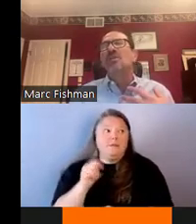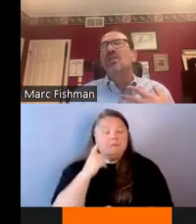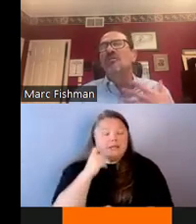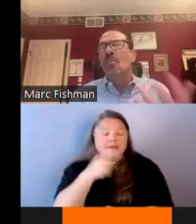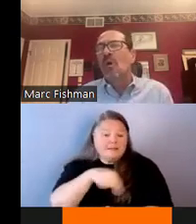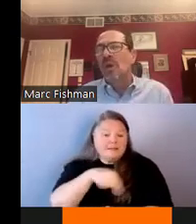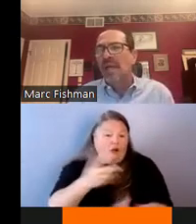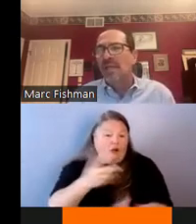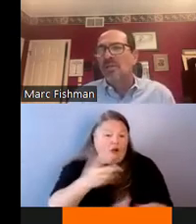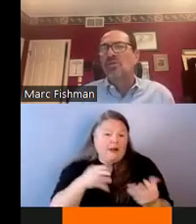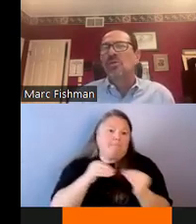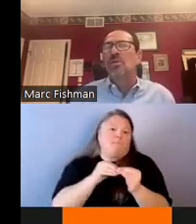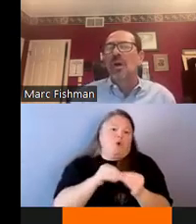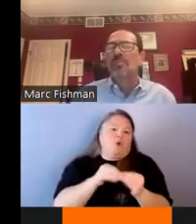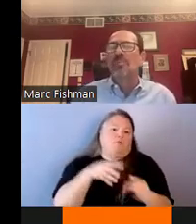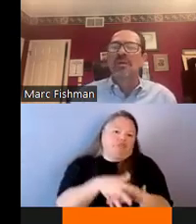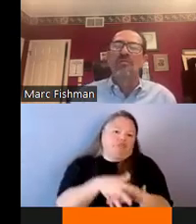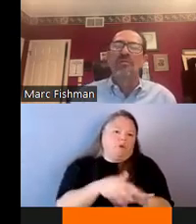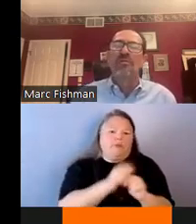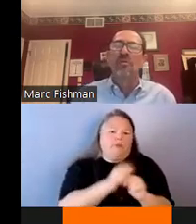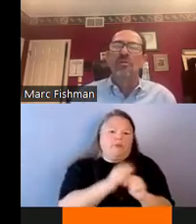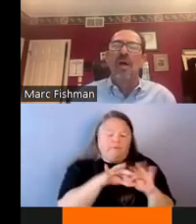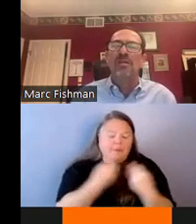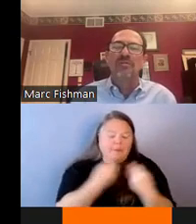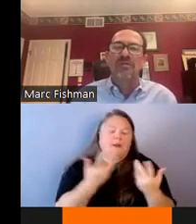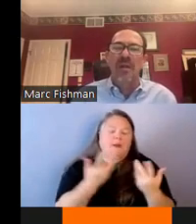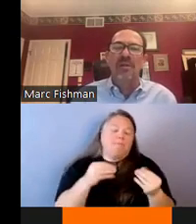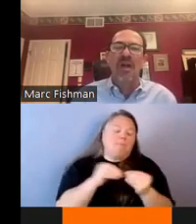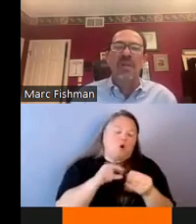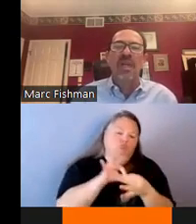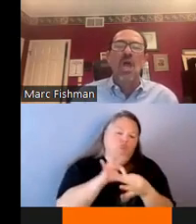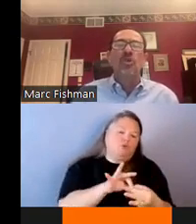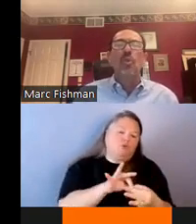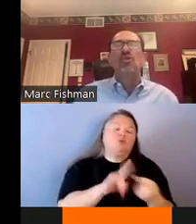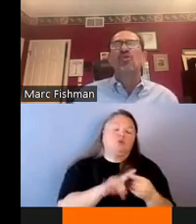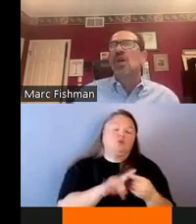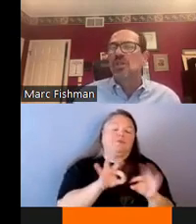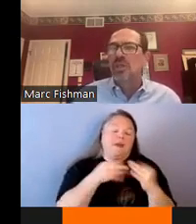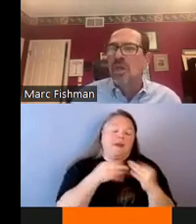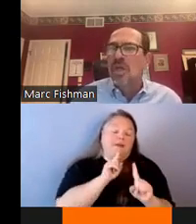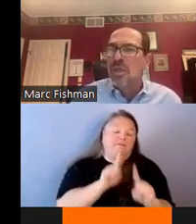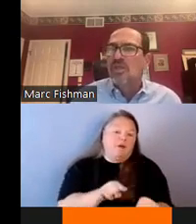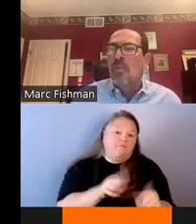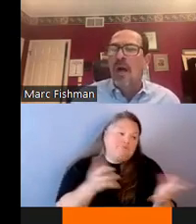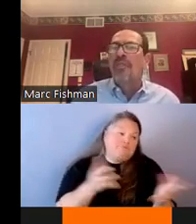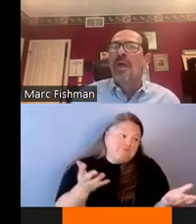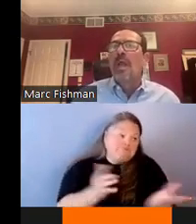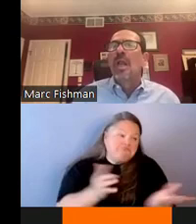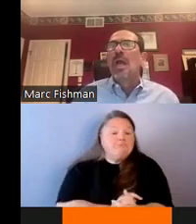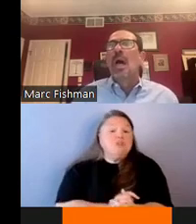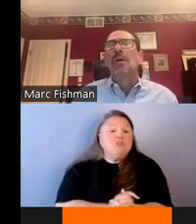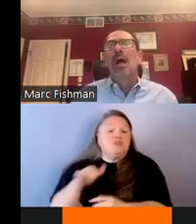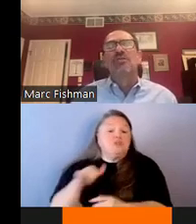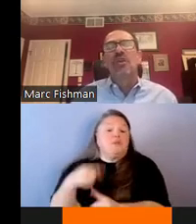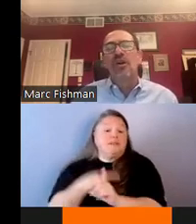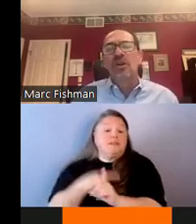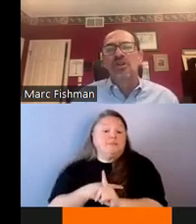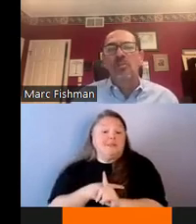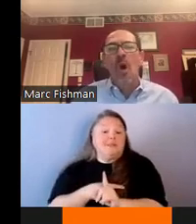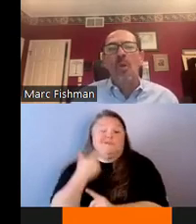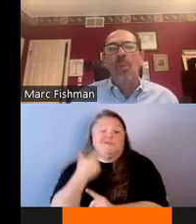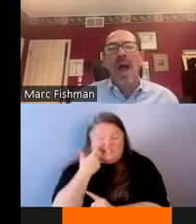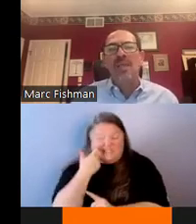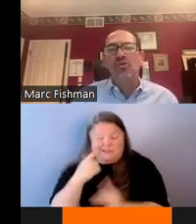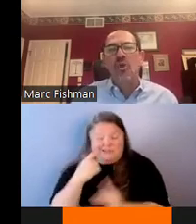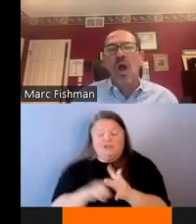in their families and even more likely to be responsive to family involvement. So we just this month have